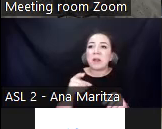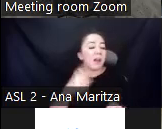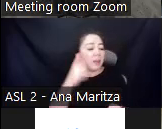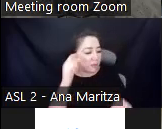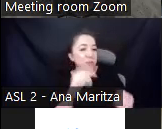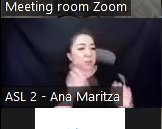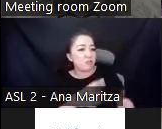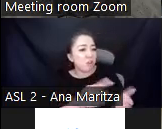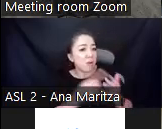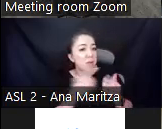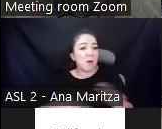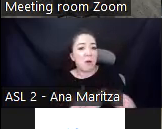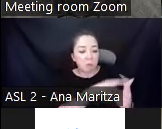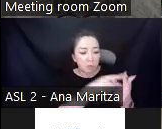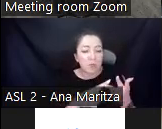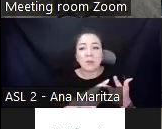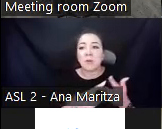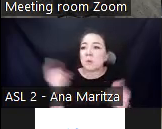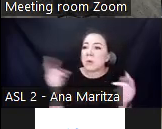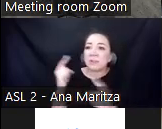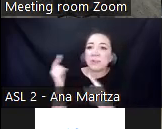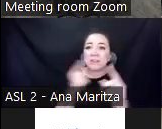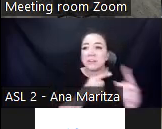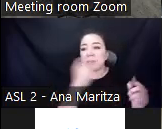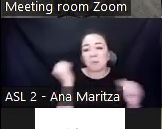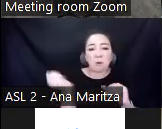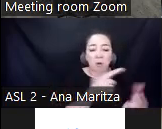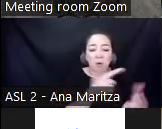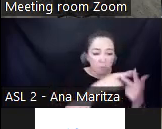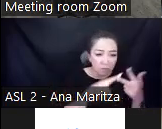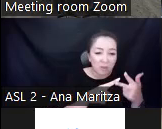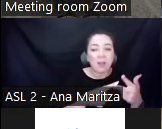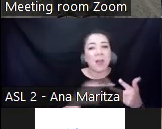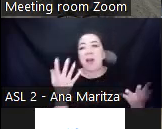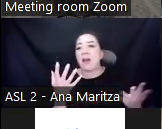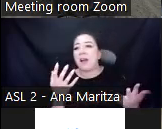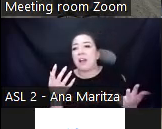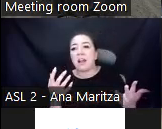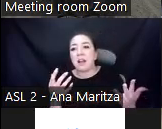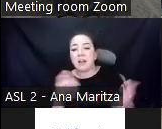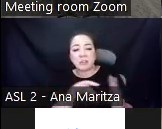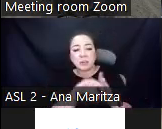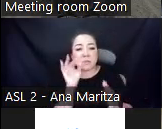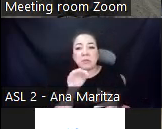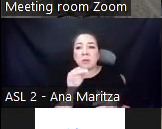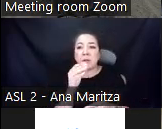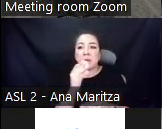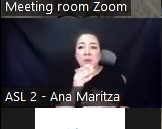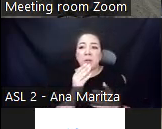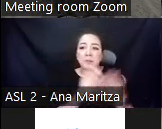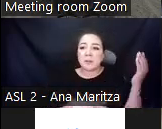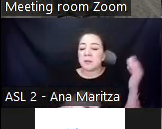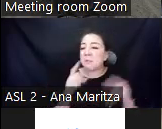of them. I think there's different, okay. What is the vision for all 3 of them? So I was just choosing off a piece I care about, but I